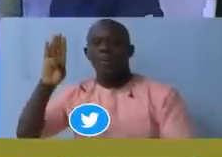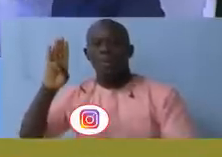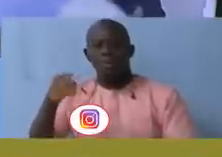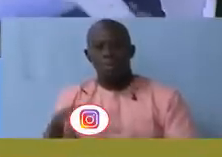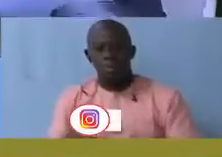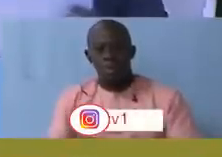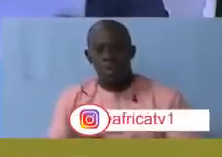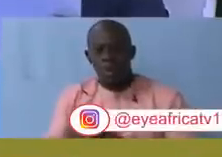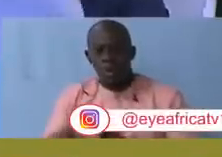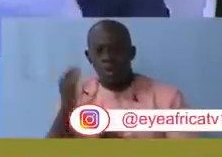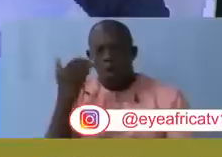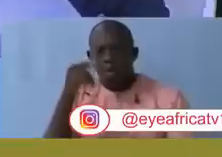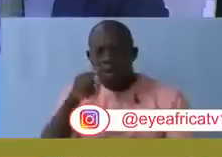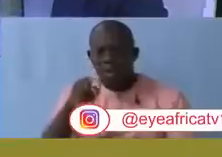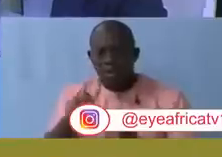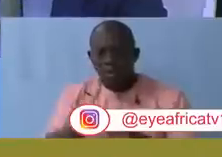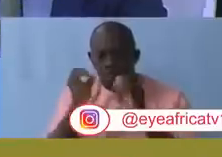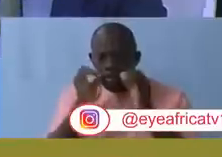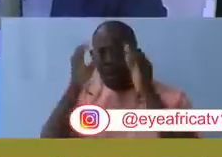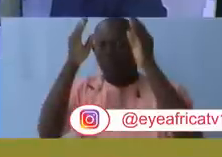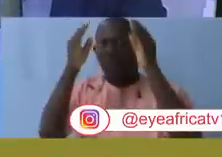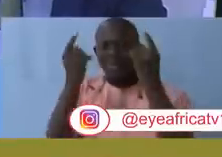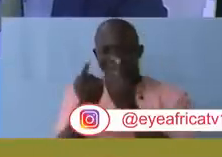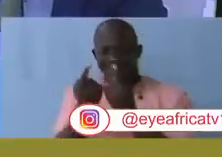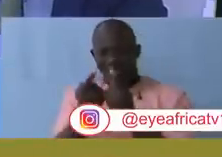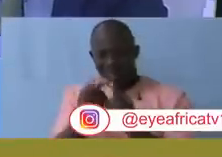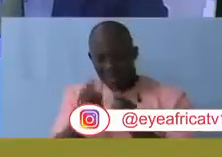that some of the test results come out undetectable?